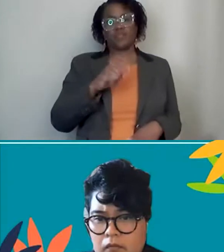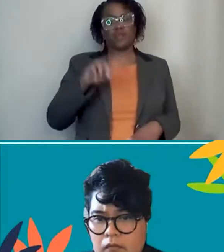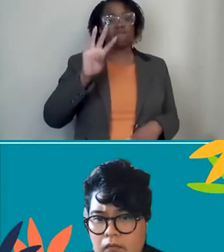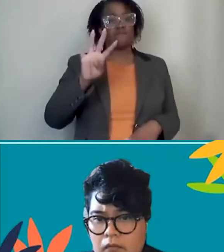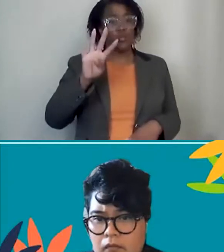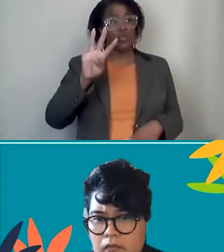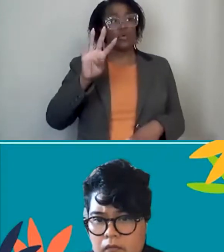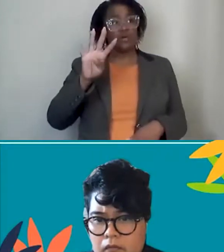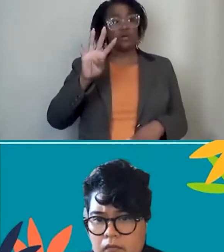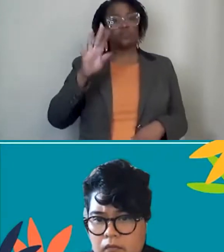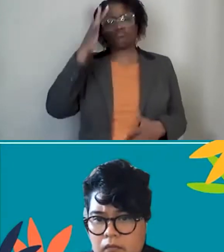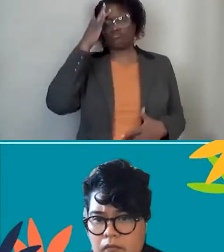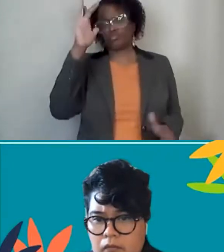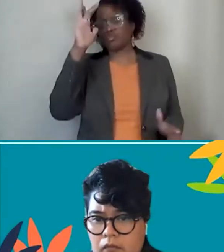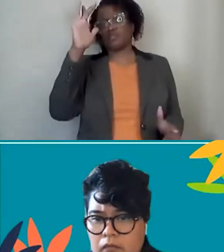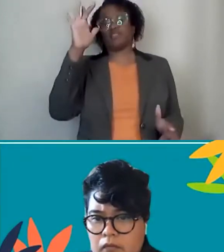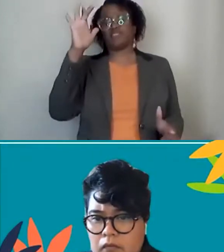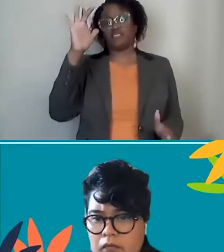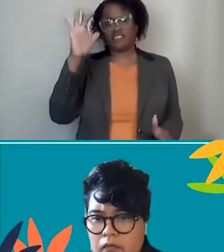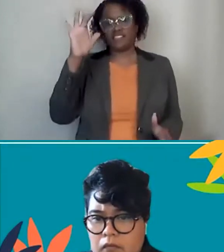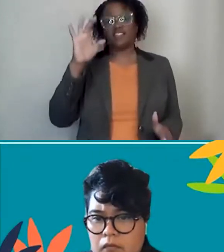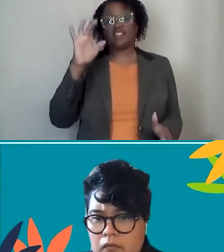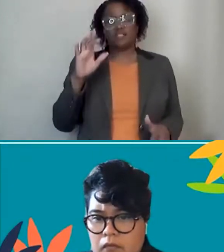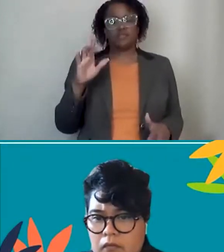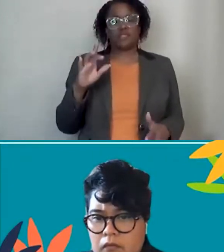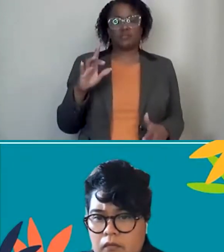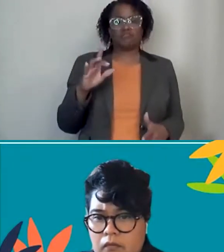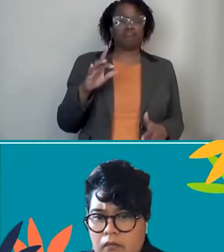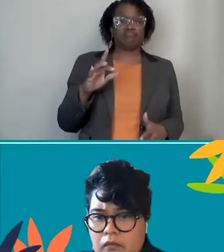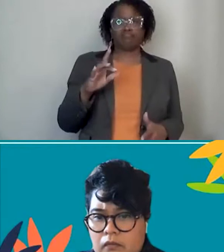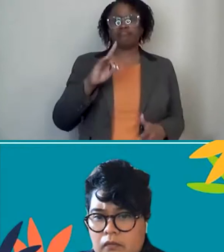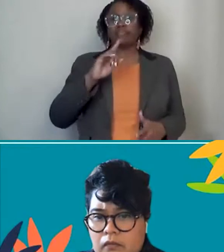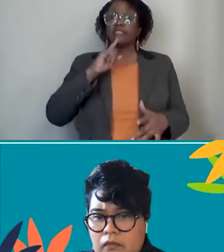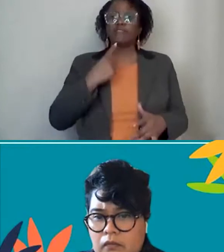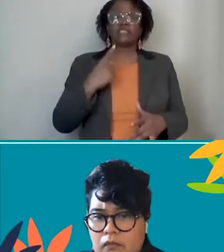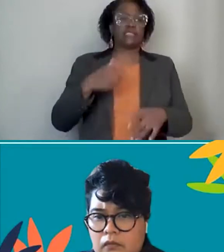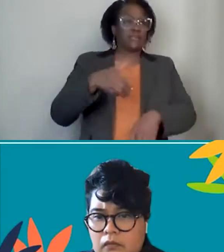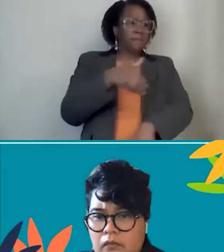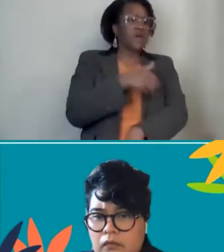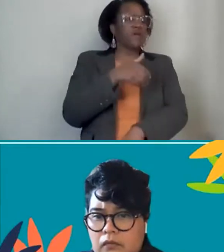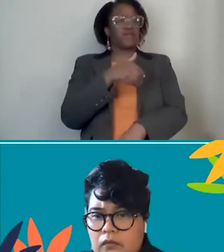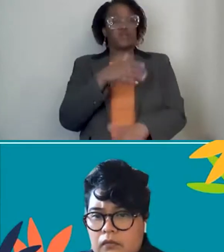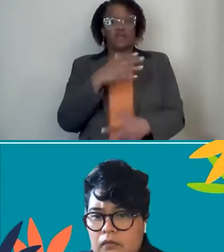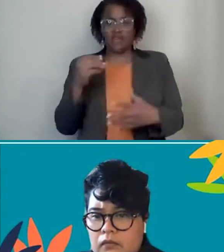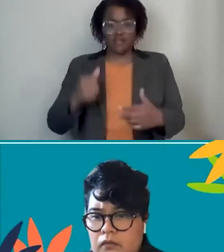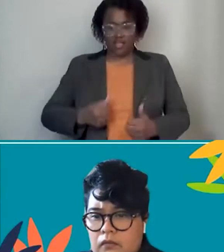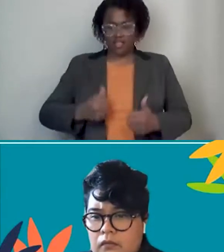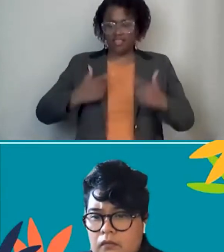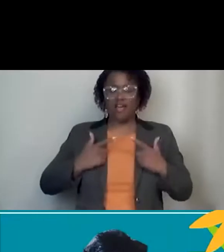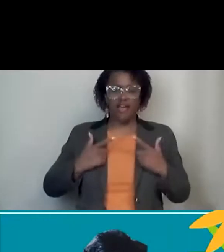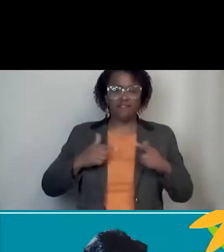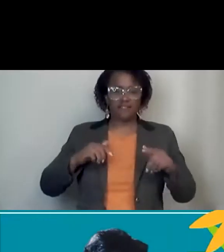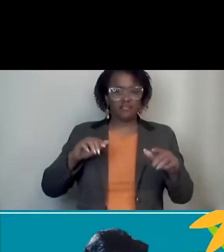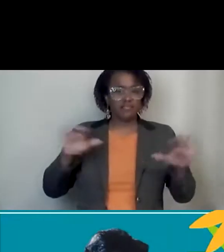4 brilliant, critical, powerful, and alive activists